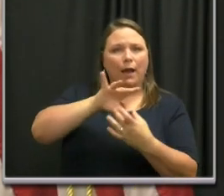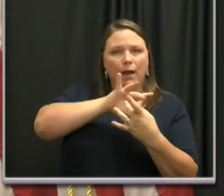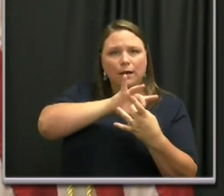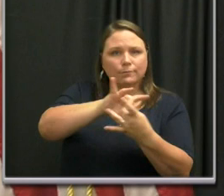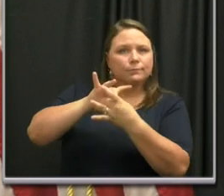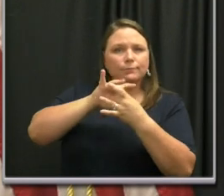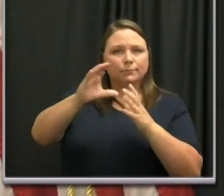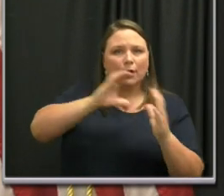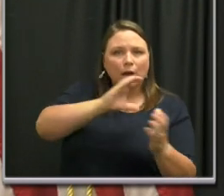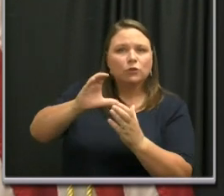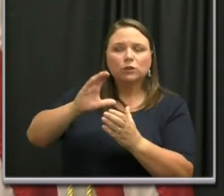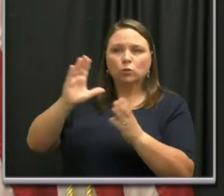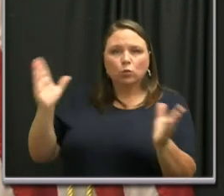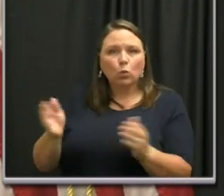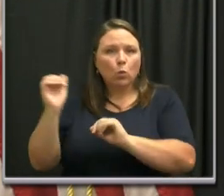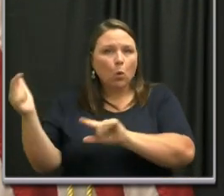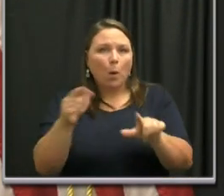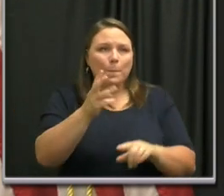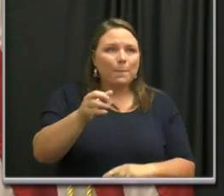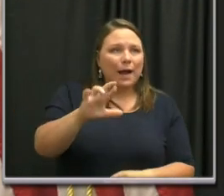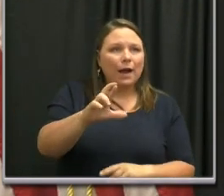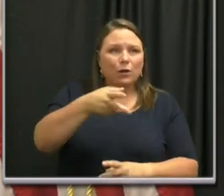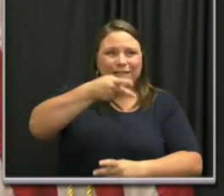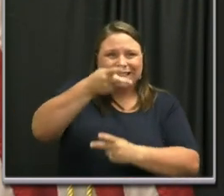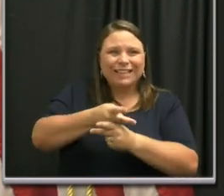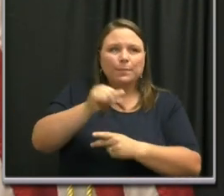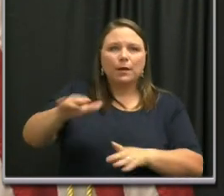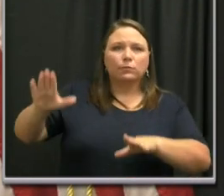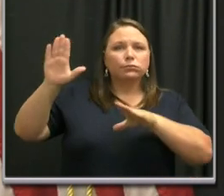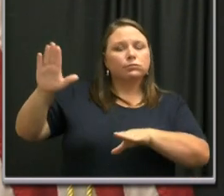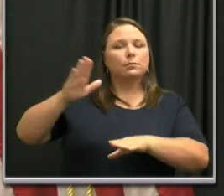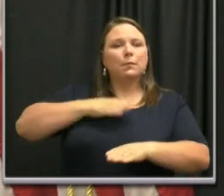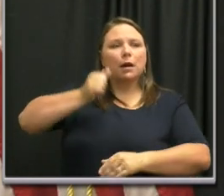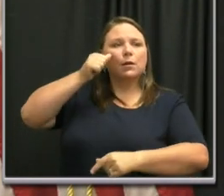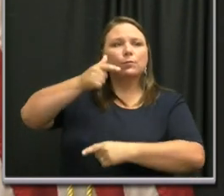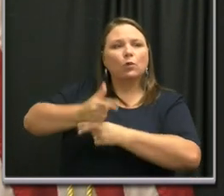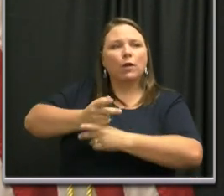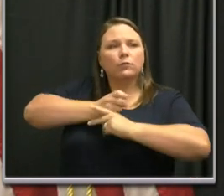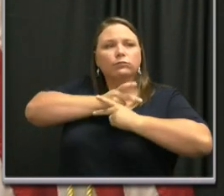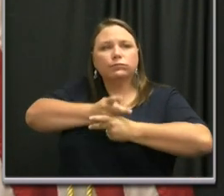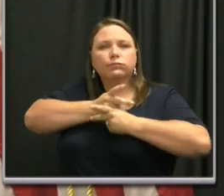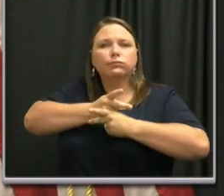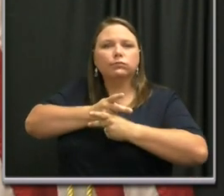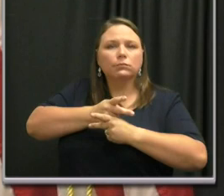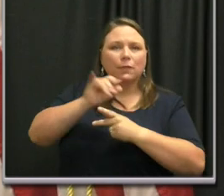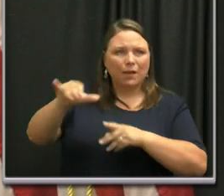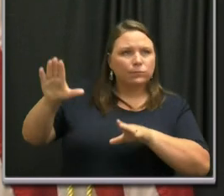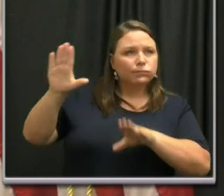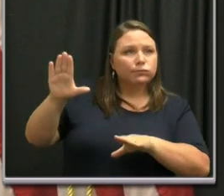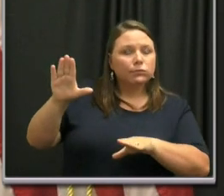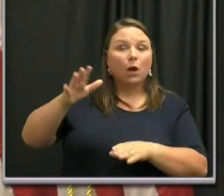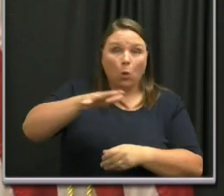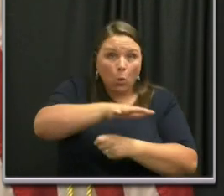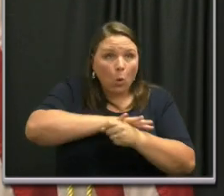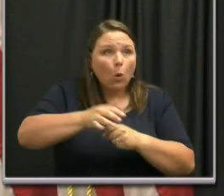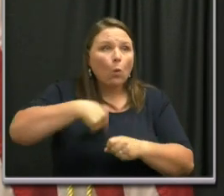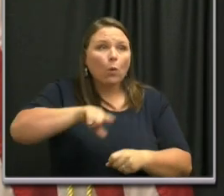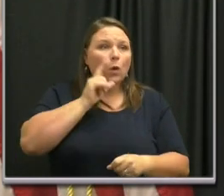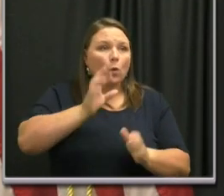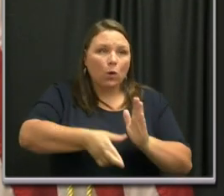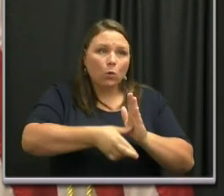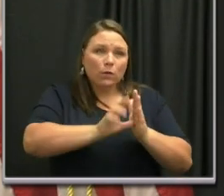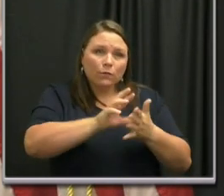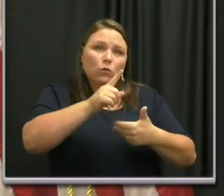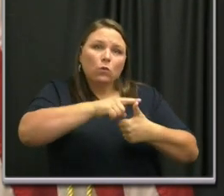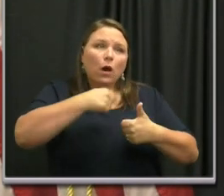everywhere to take the My Brother's Keeper pledge. Now, locally, we will review our police